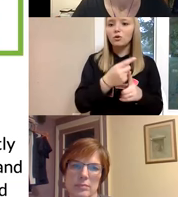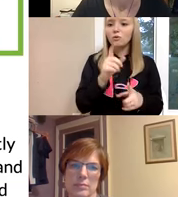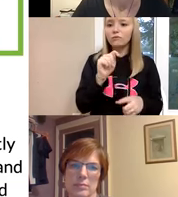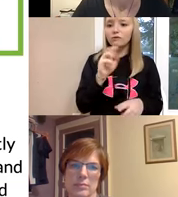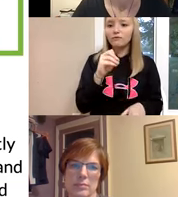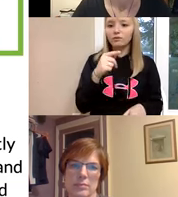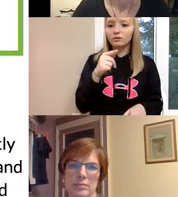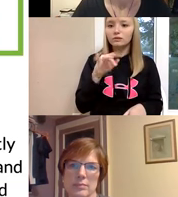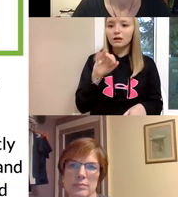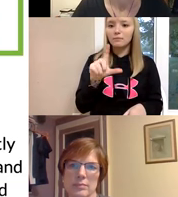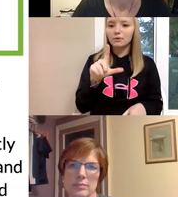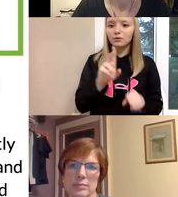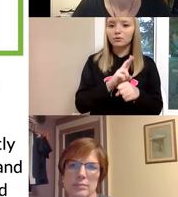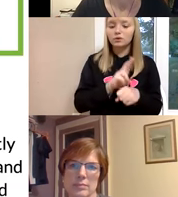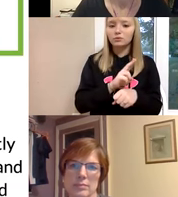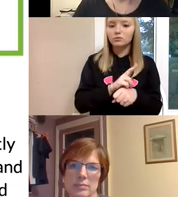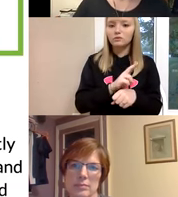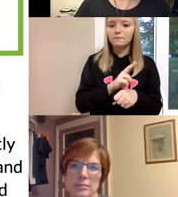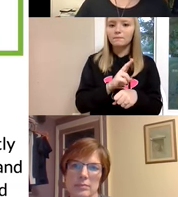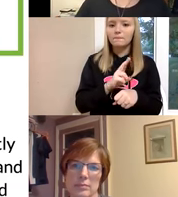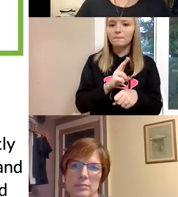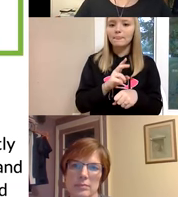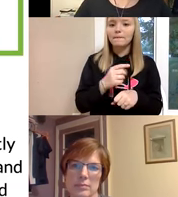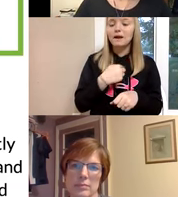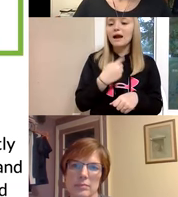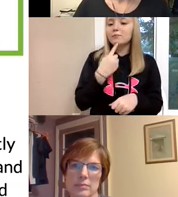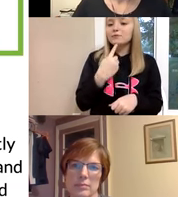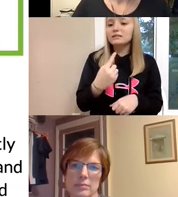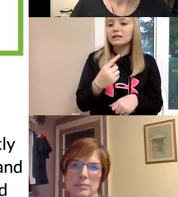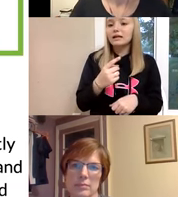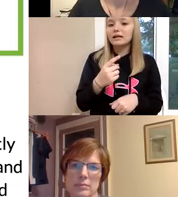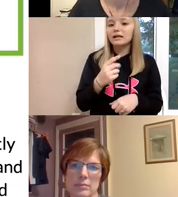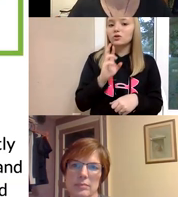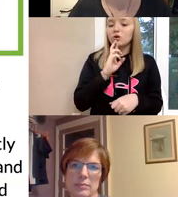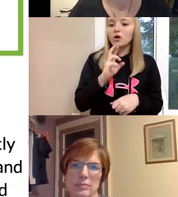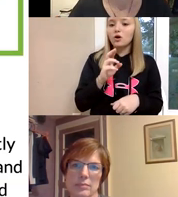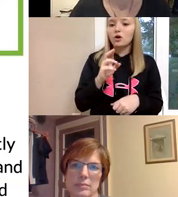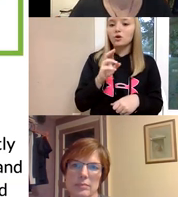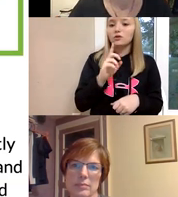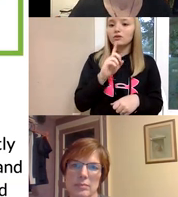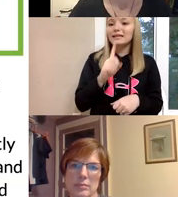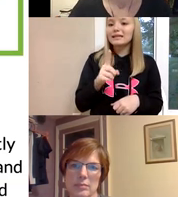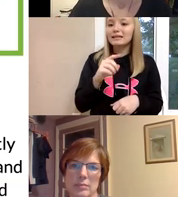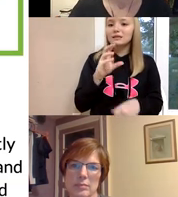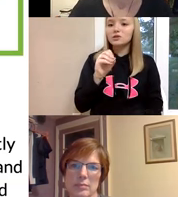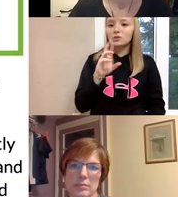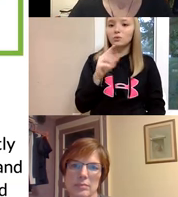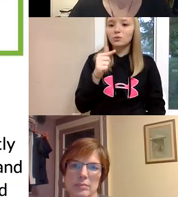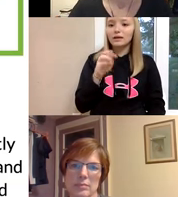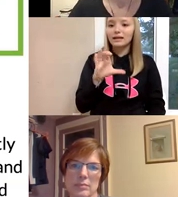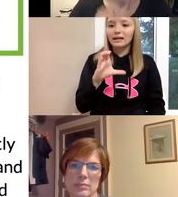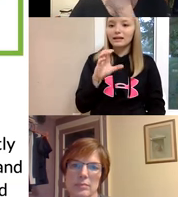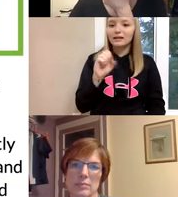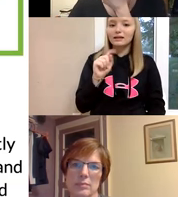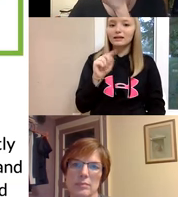I will say that there's organic stevia in there to make it